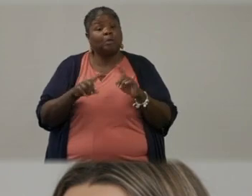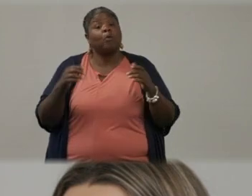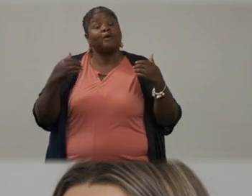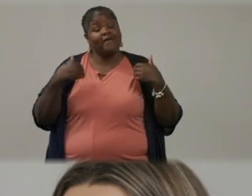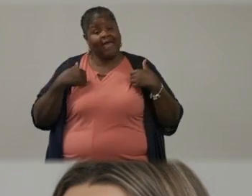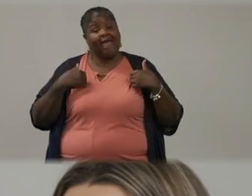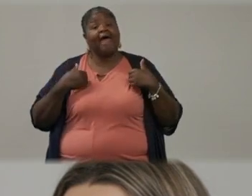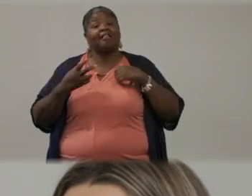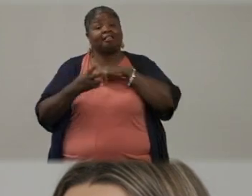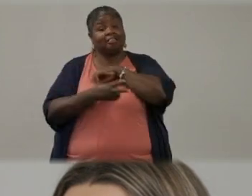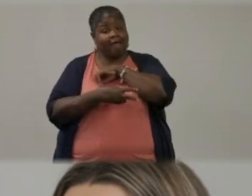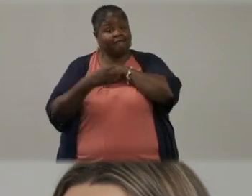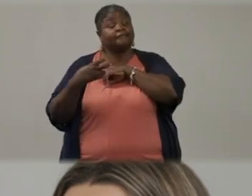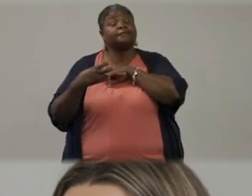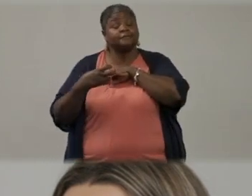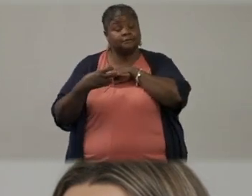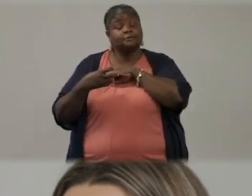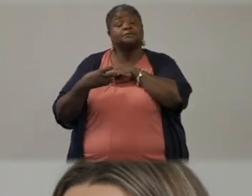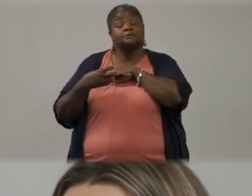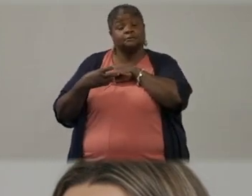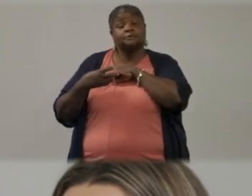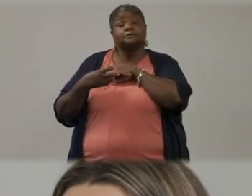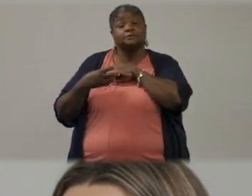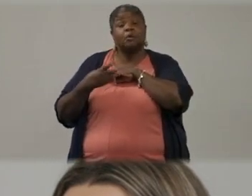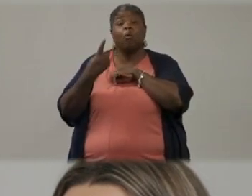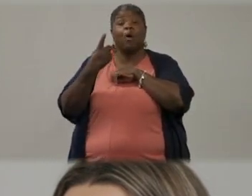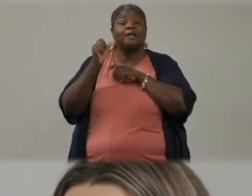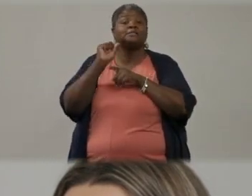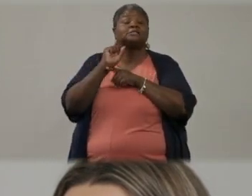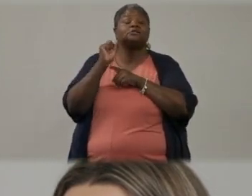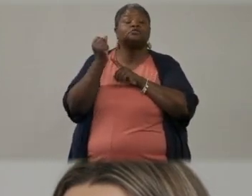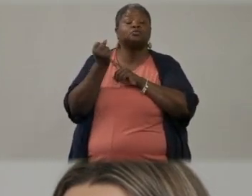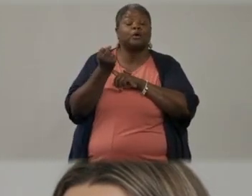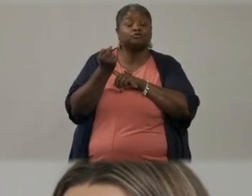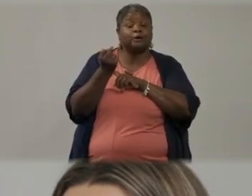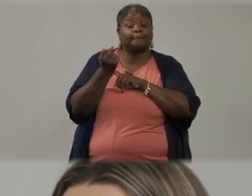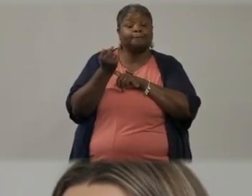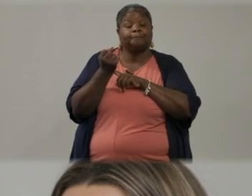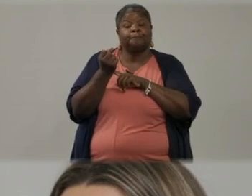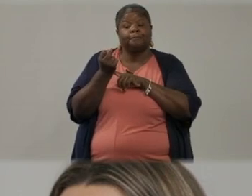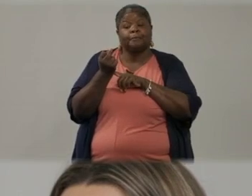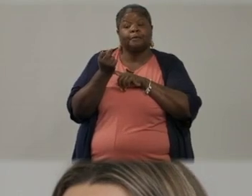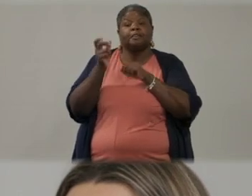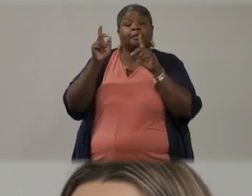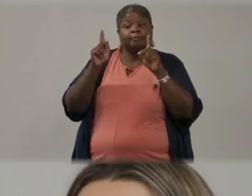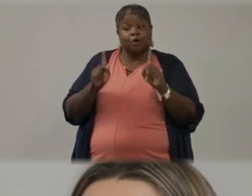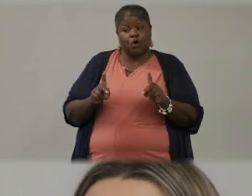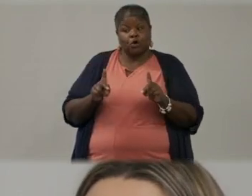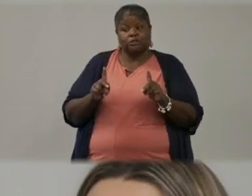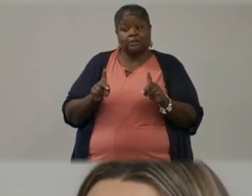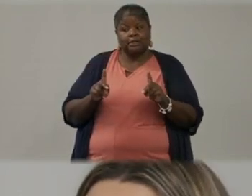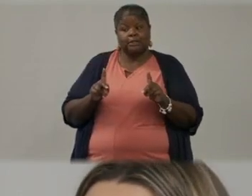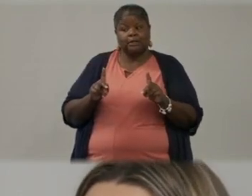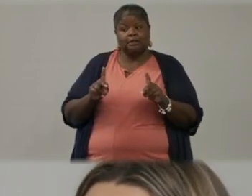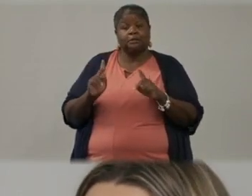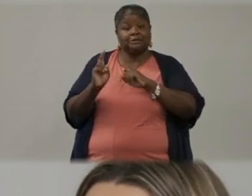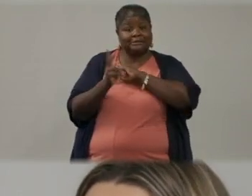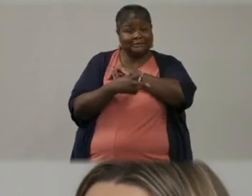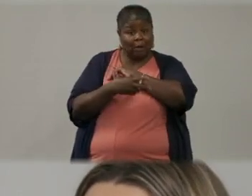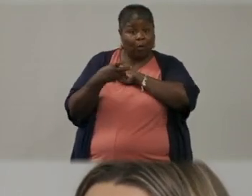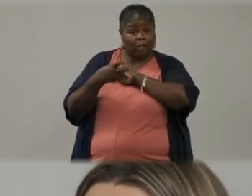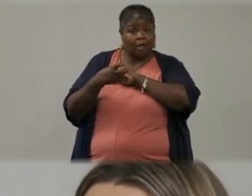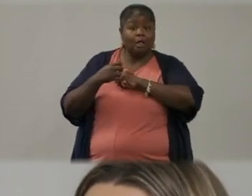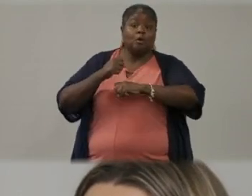had thefts. And in the one situation, the person who did the stealing was